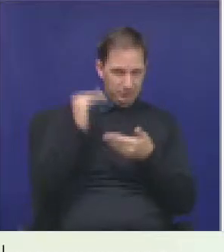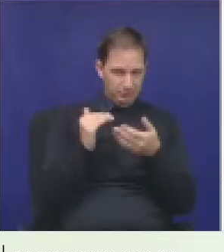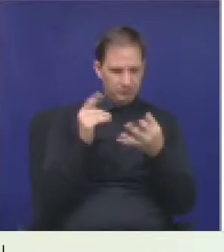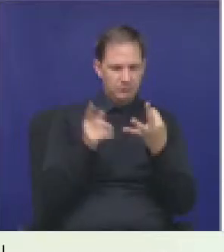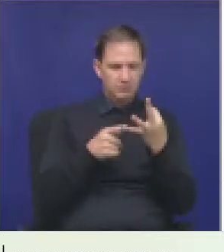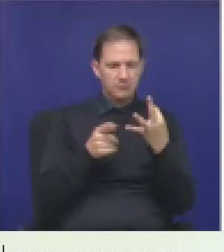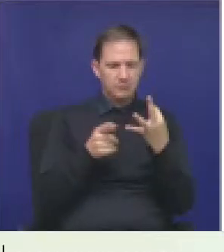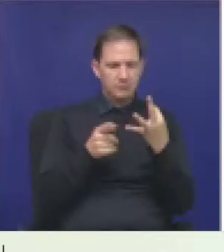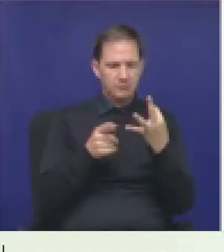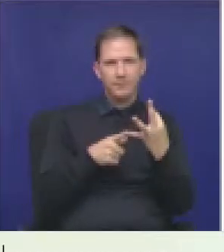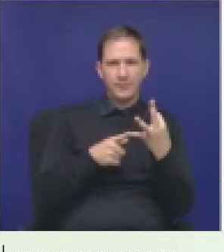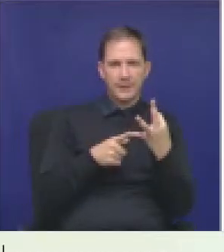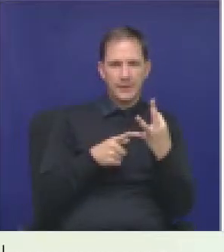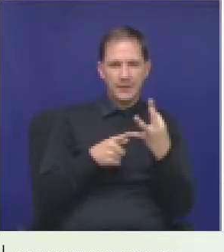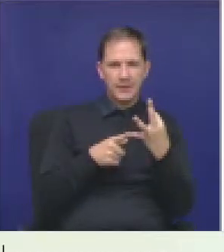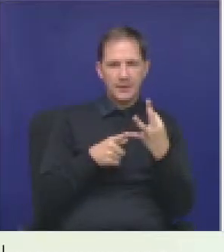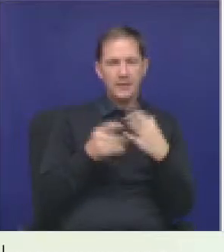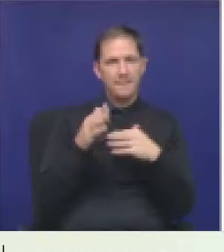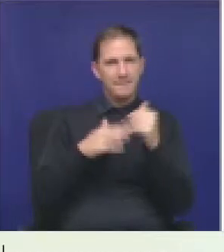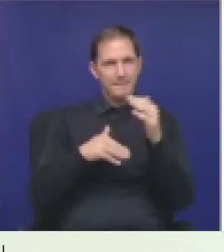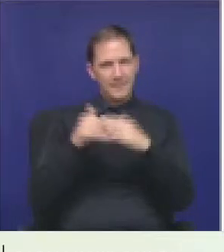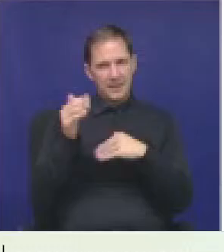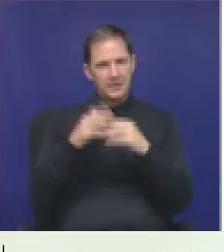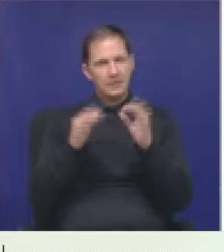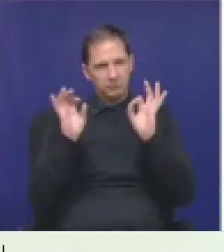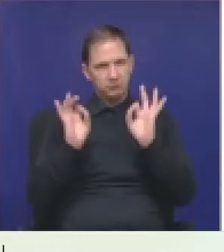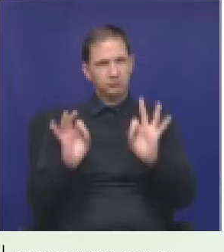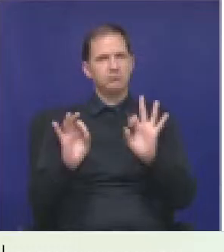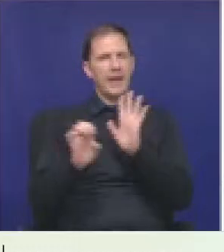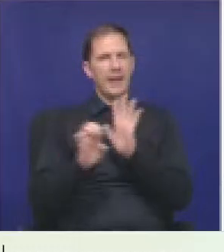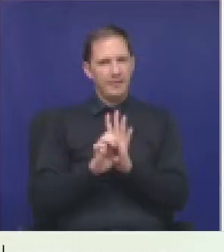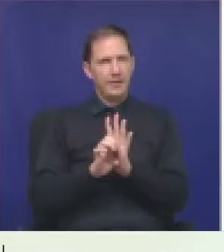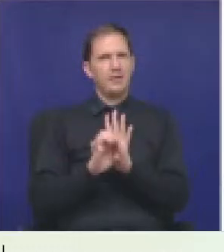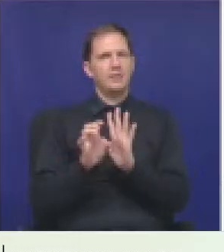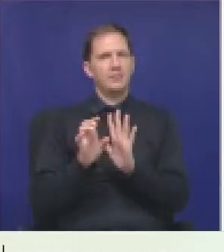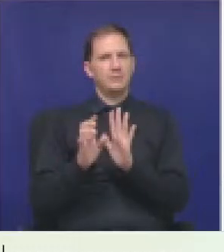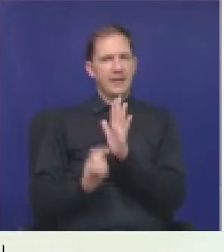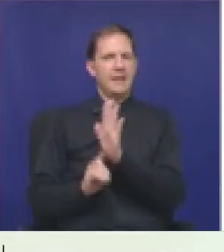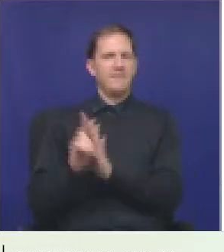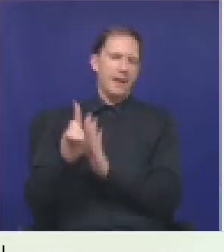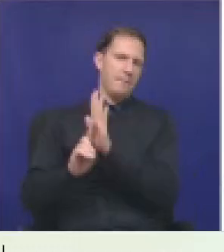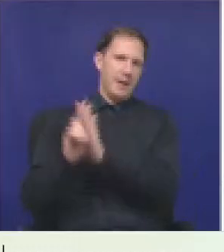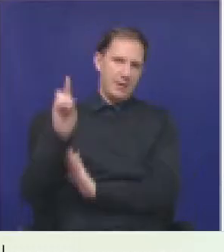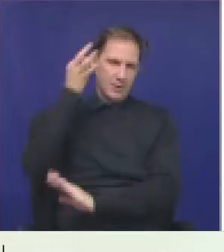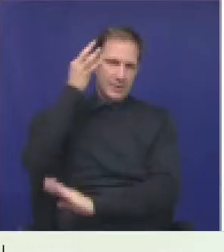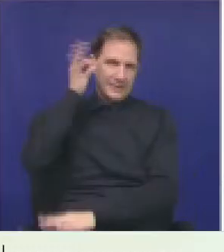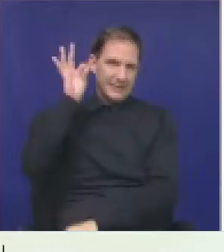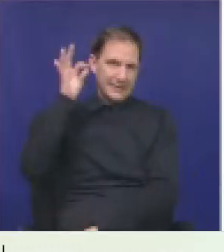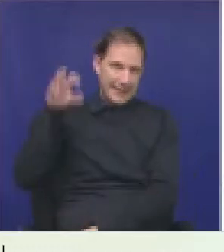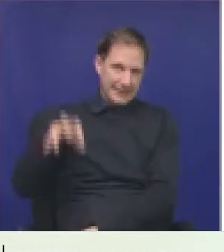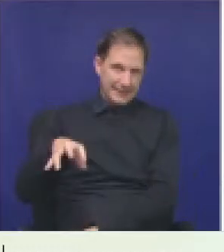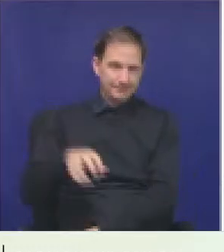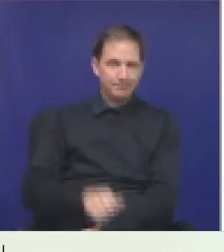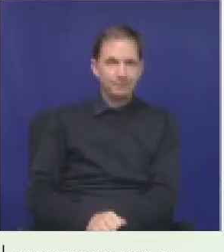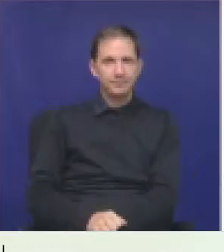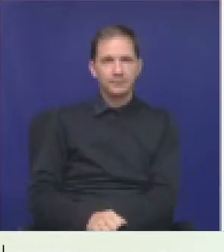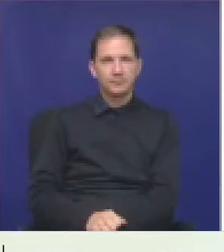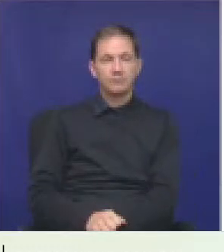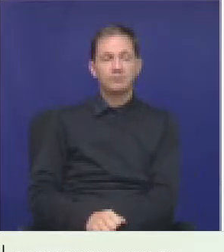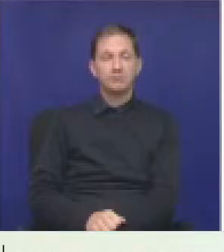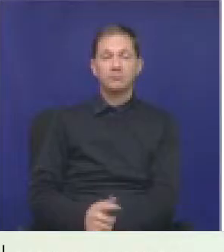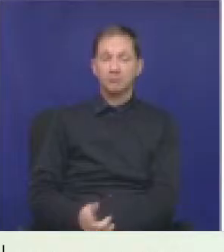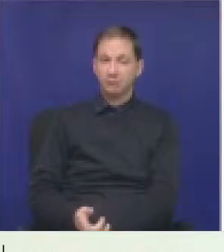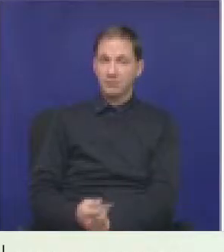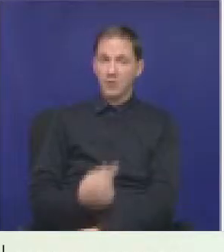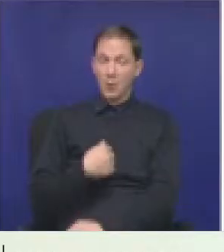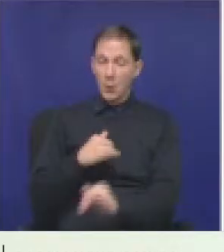build a capable, ethical, and developmental state. As the President, through the State of the Nation address, directed that our most